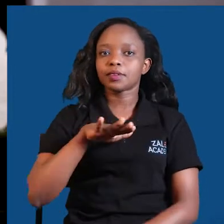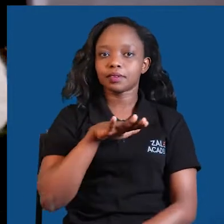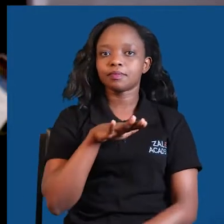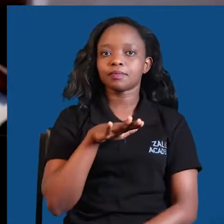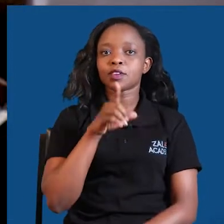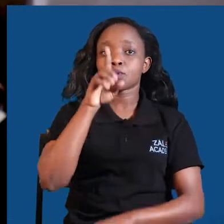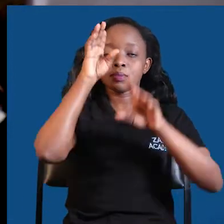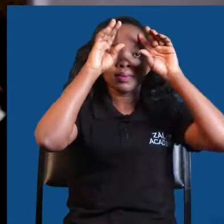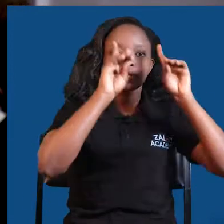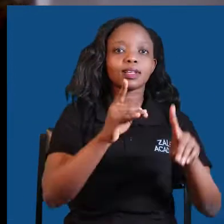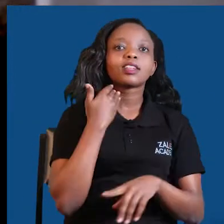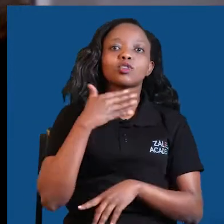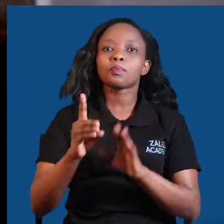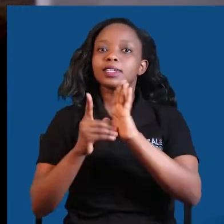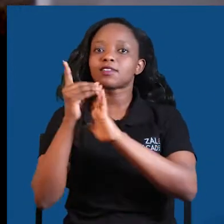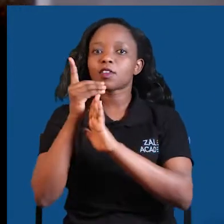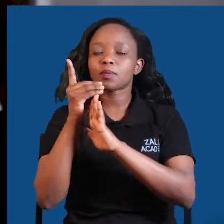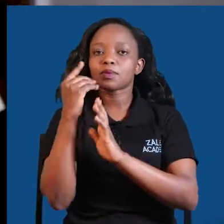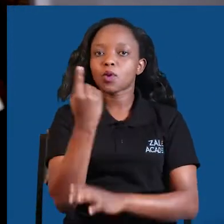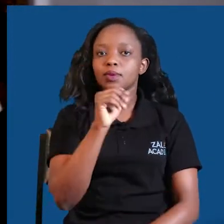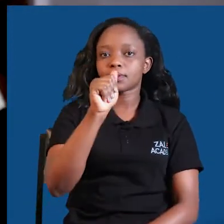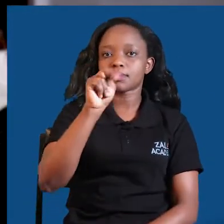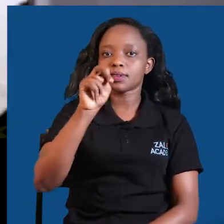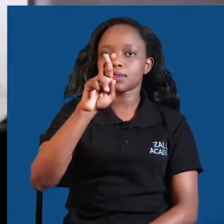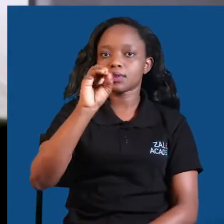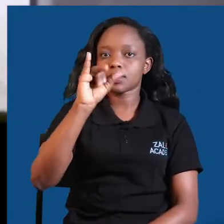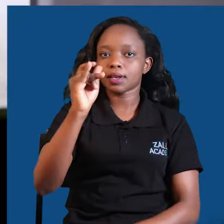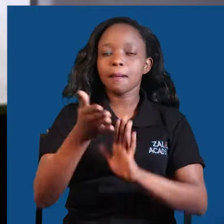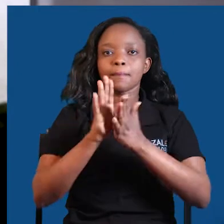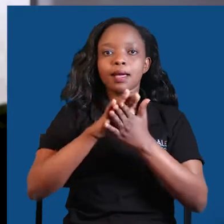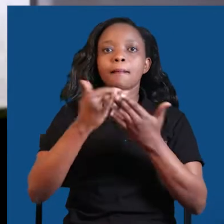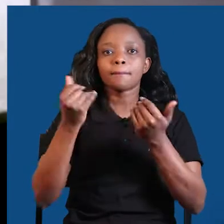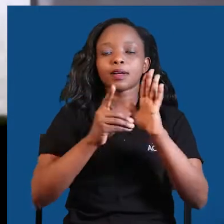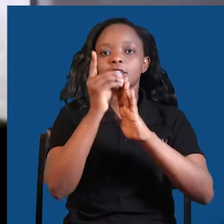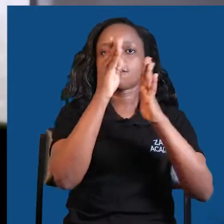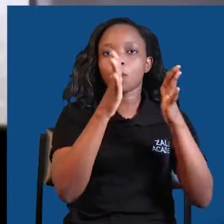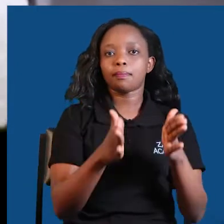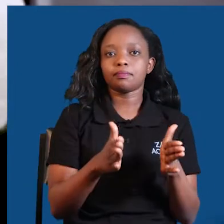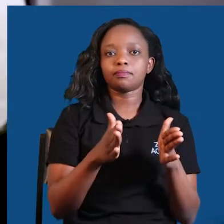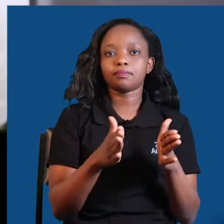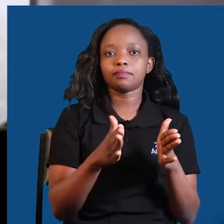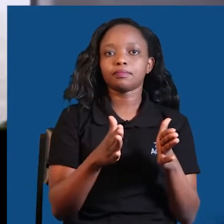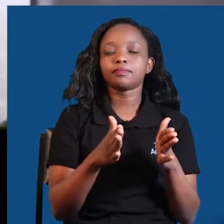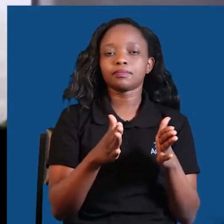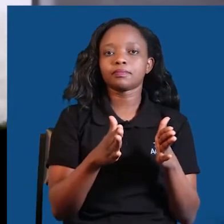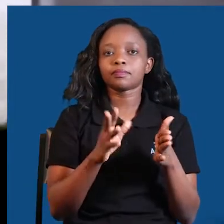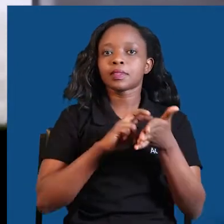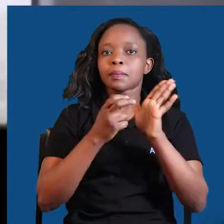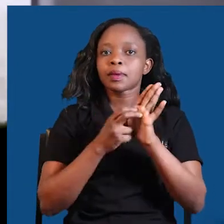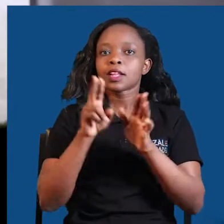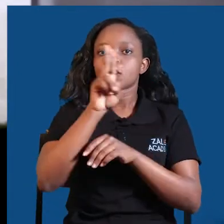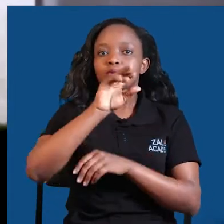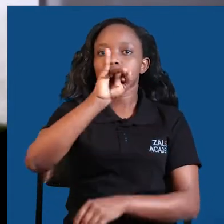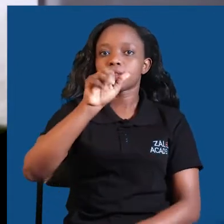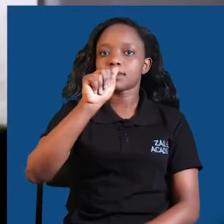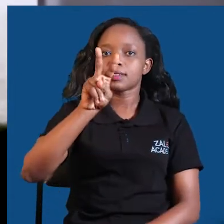path is you decide that you don't want to develop just Android, you become a cross-platform developer. Cross-platform,